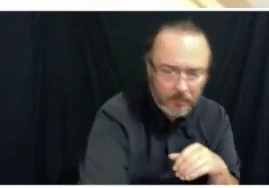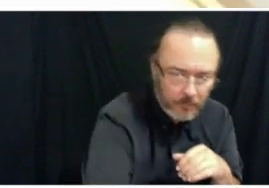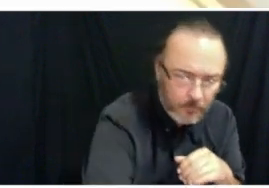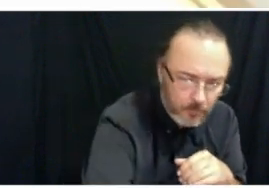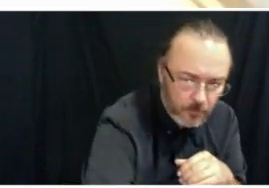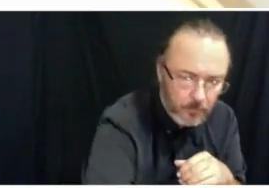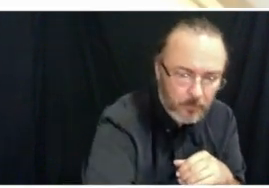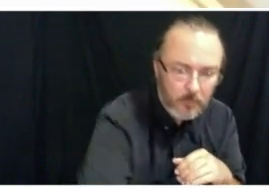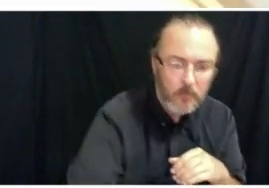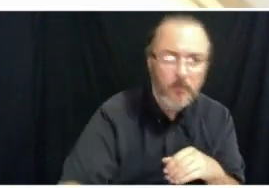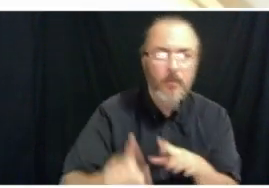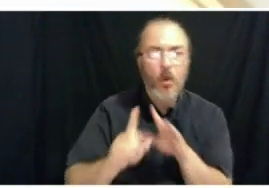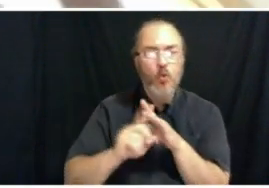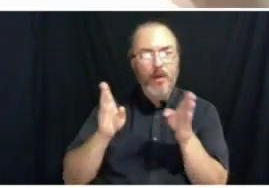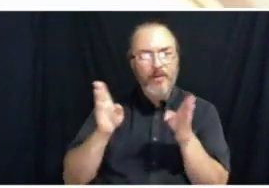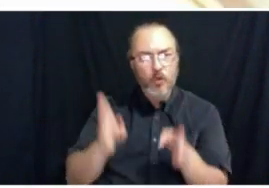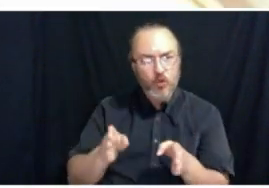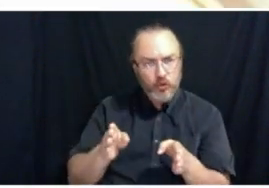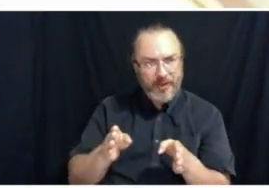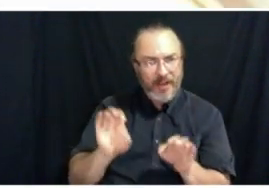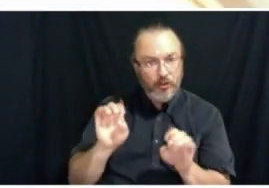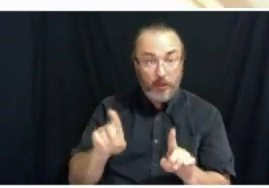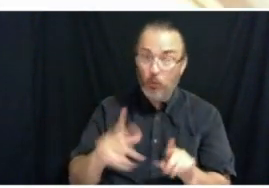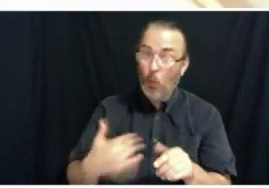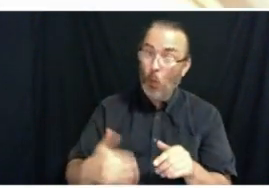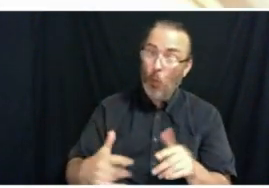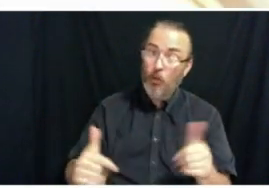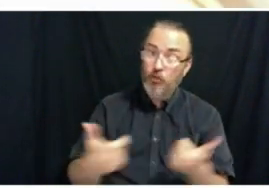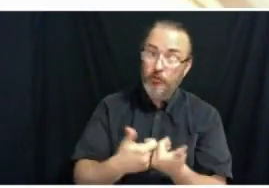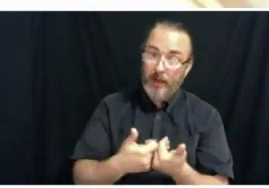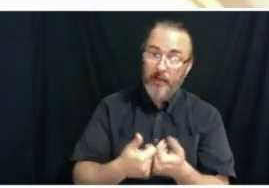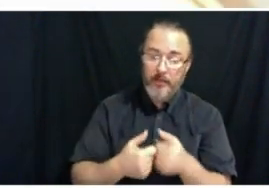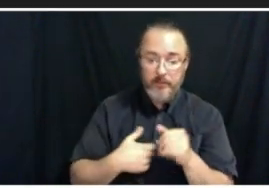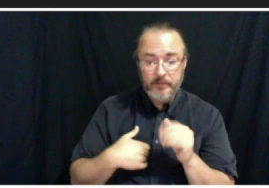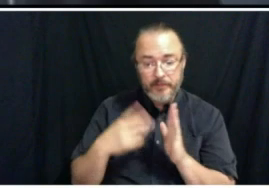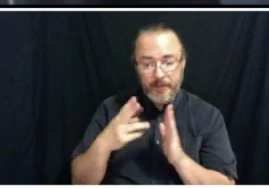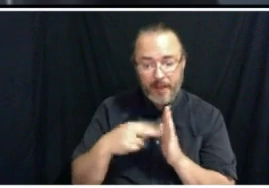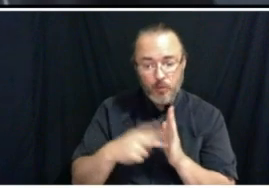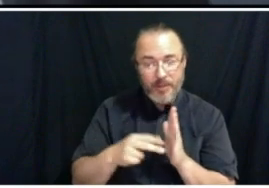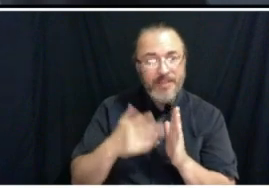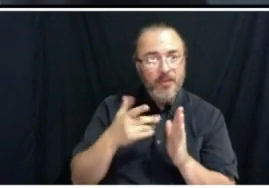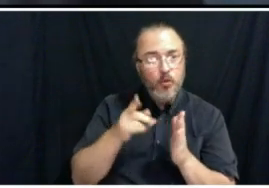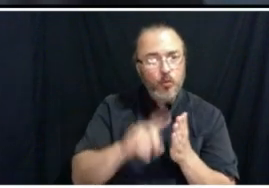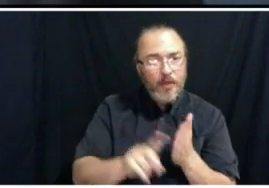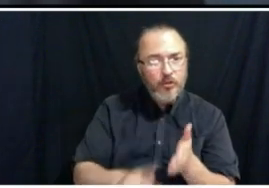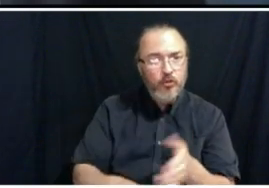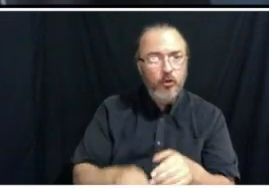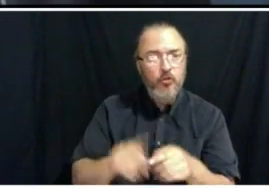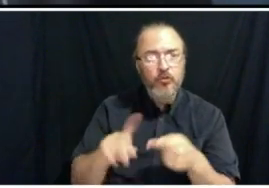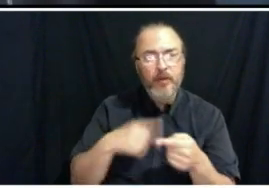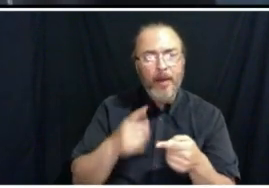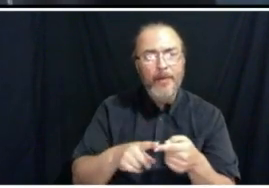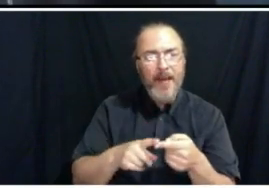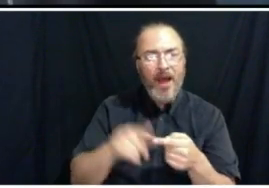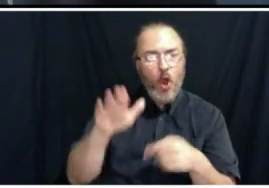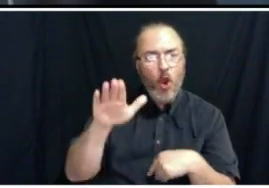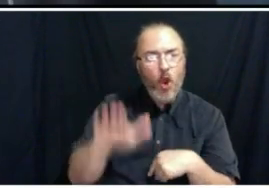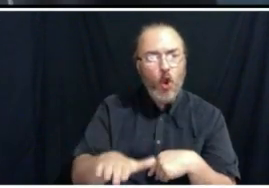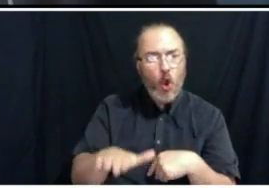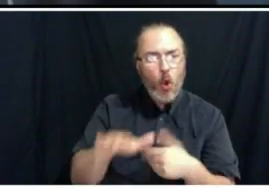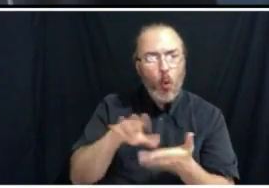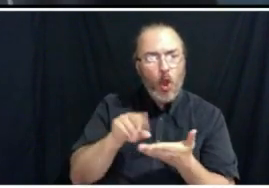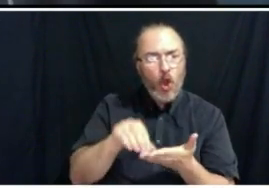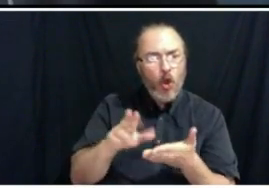education is a huge challenge. I was recently reading research on the incredibly low learning outcomes. As Jaime